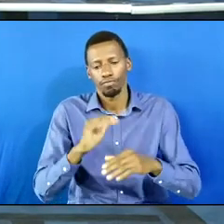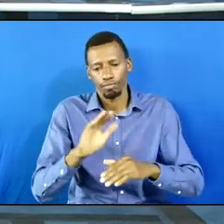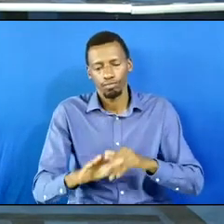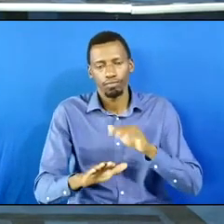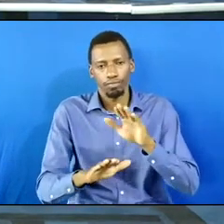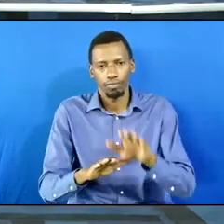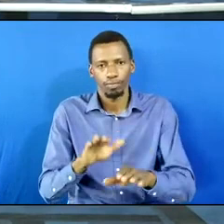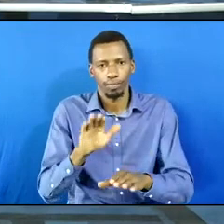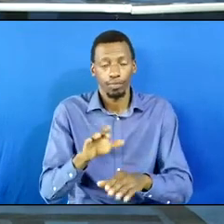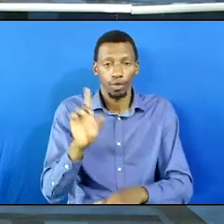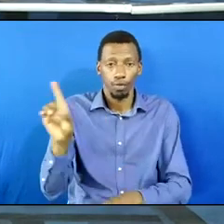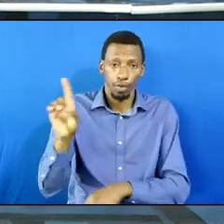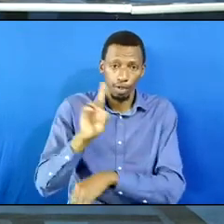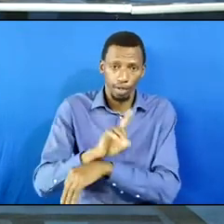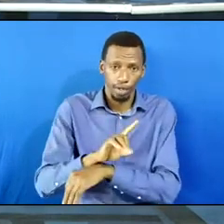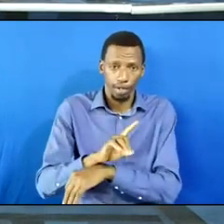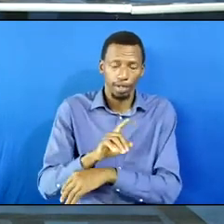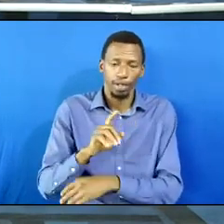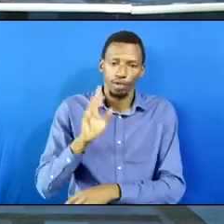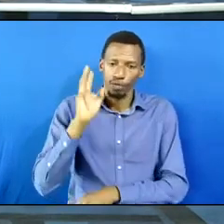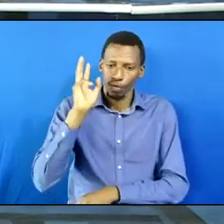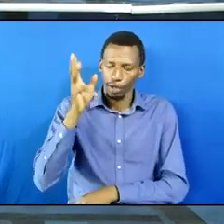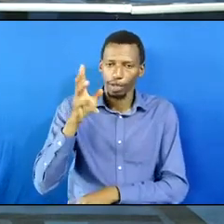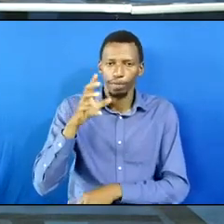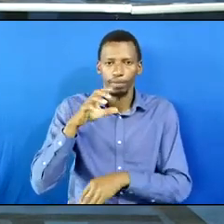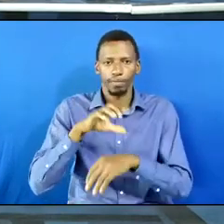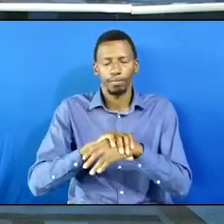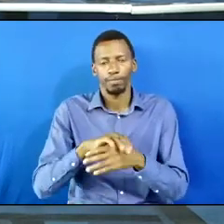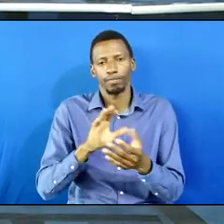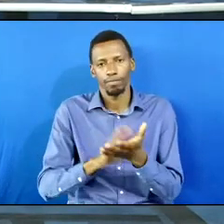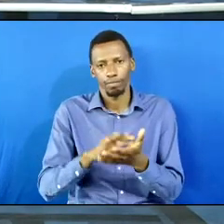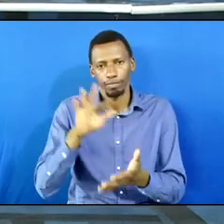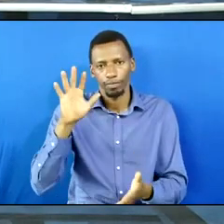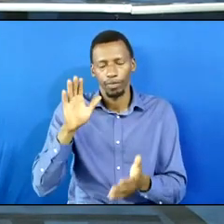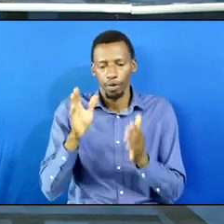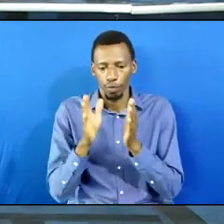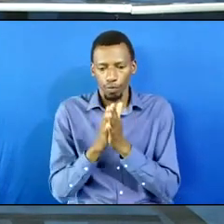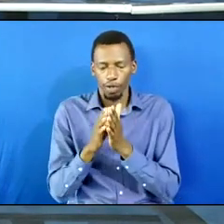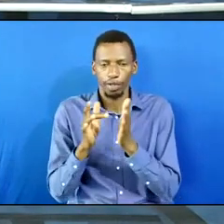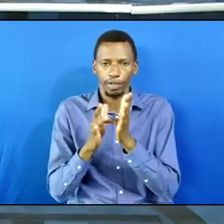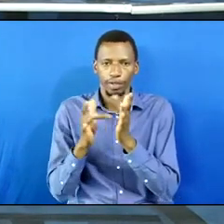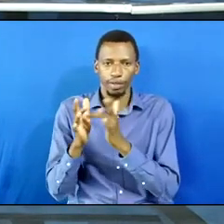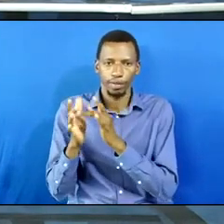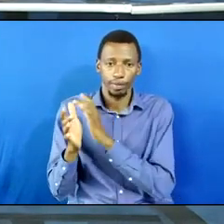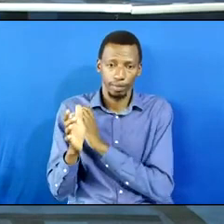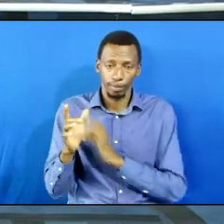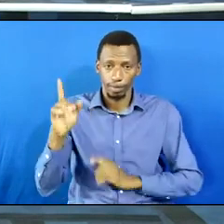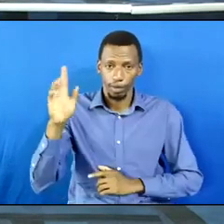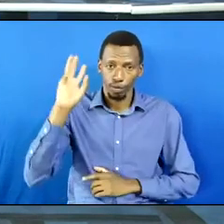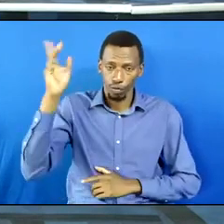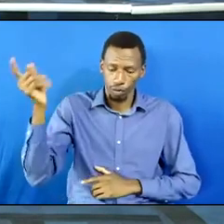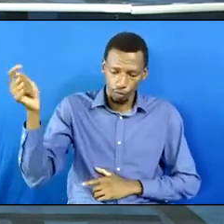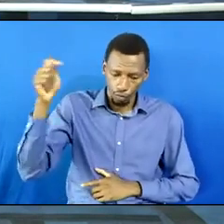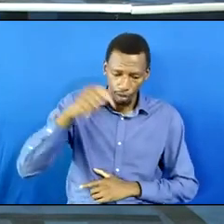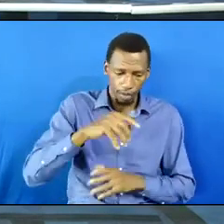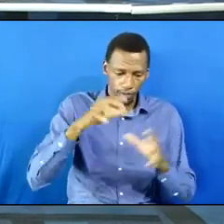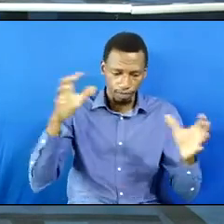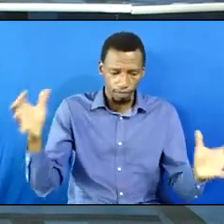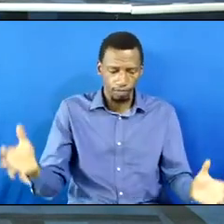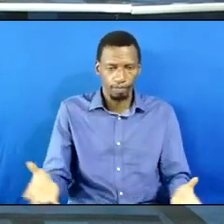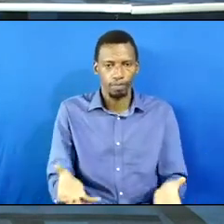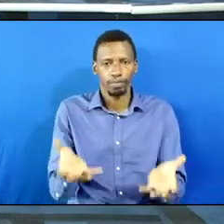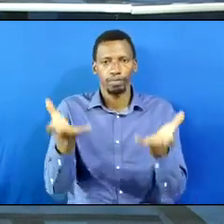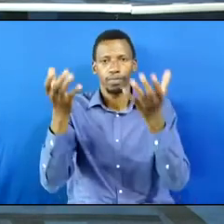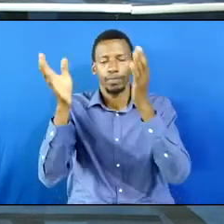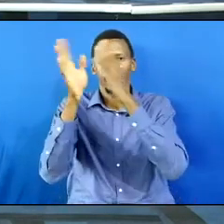day, we will be glorified when the King of Kings will come for his word. Therefore, this